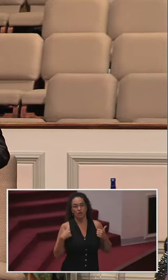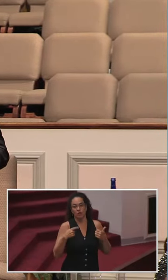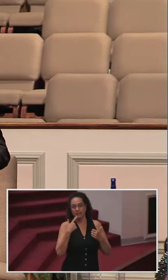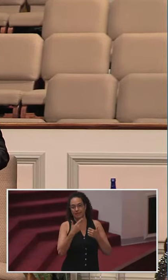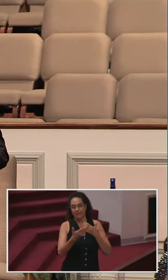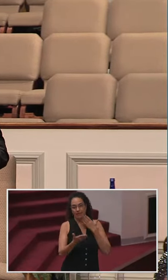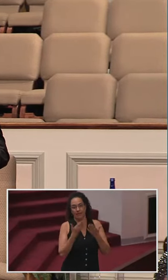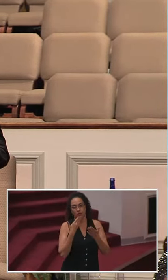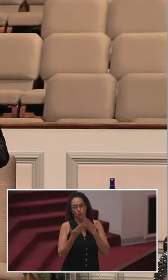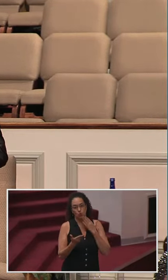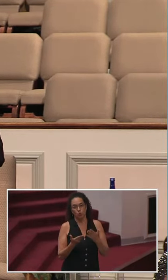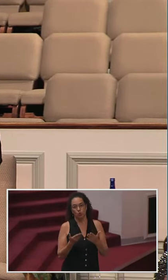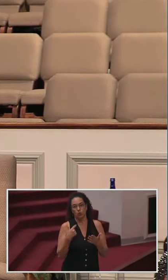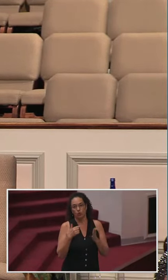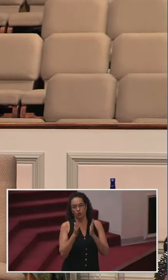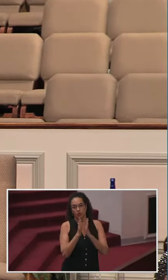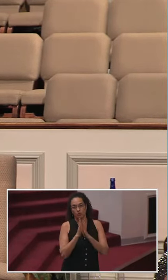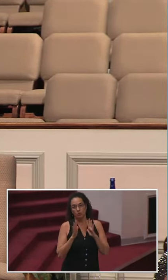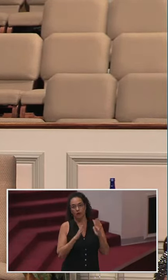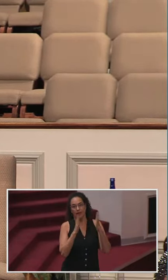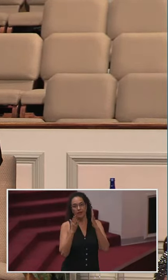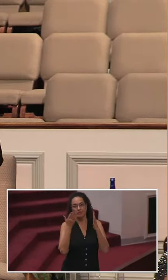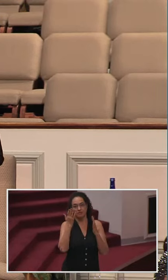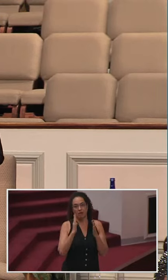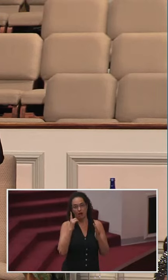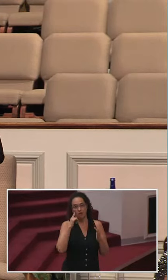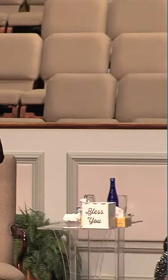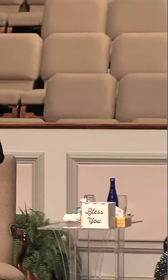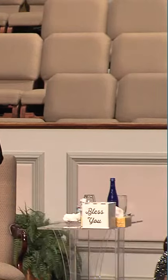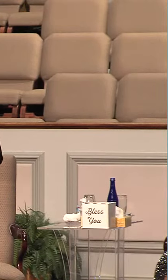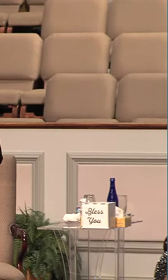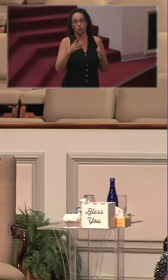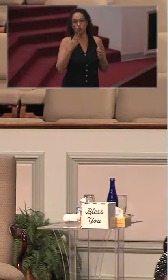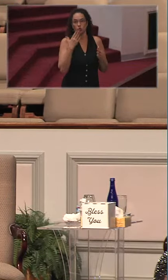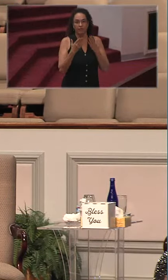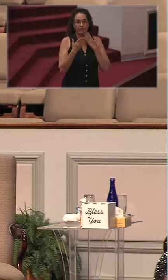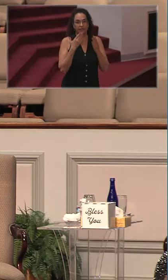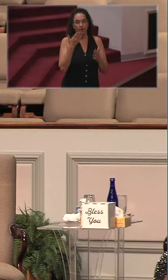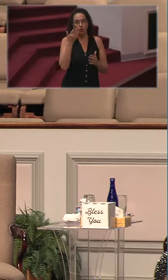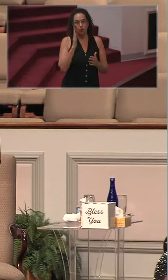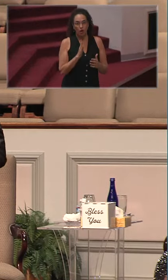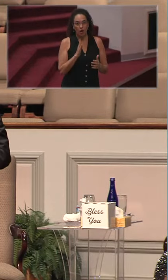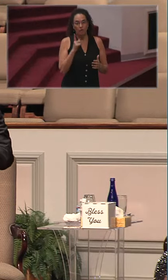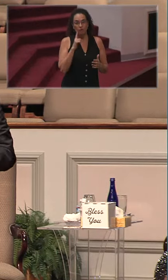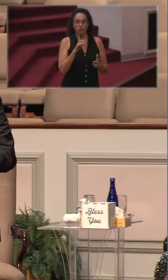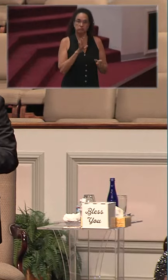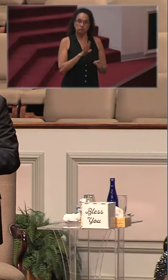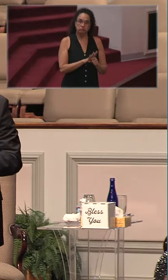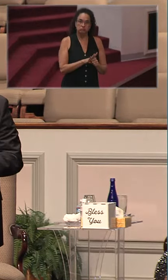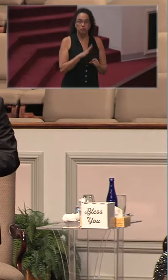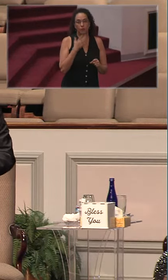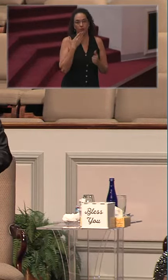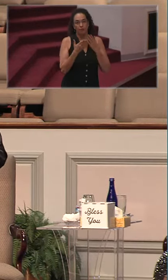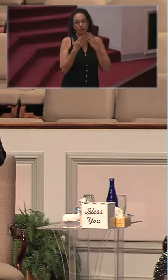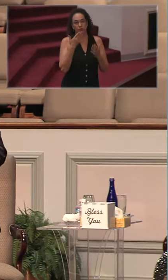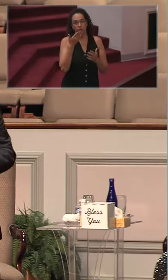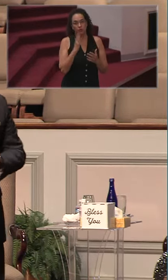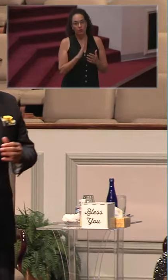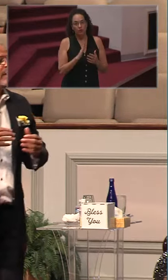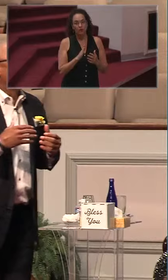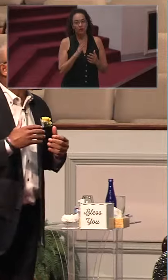you. We praise God for you. We thank God for your devotion. We thank God for your